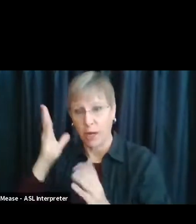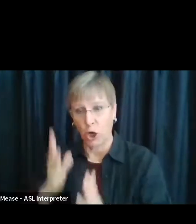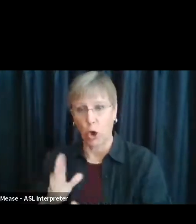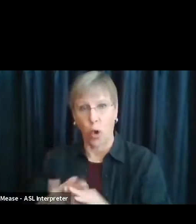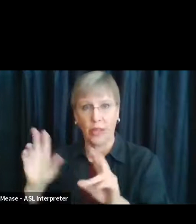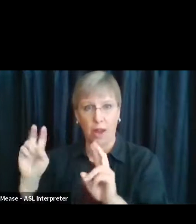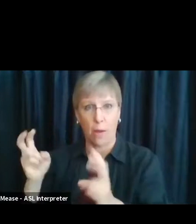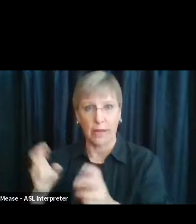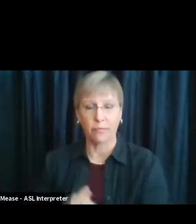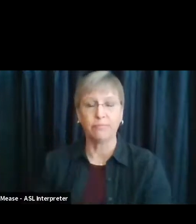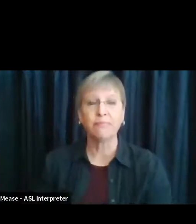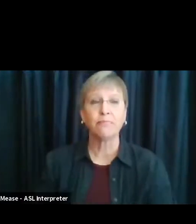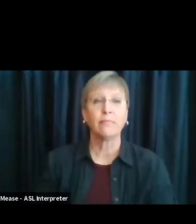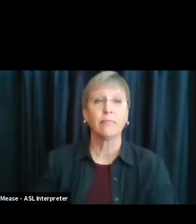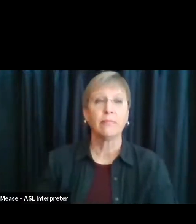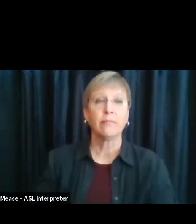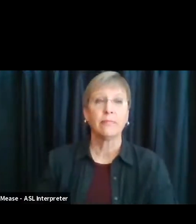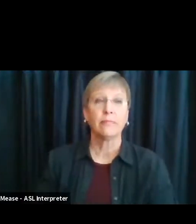subject.